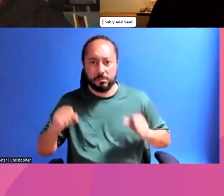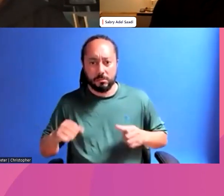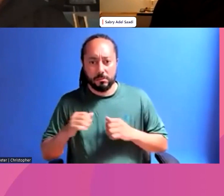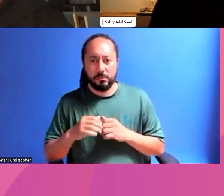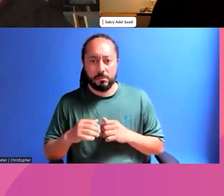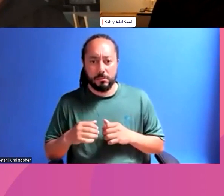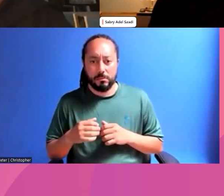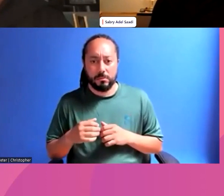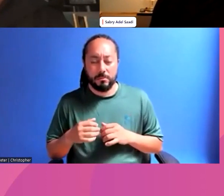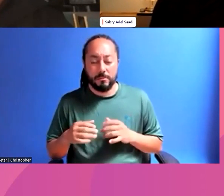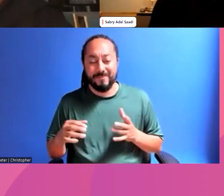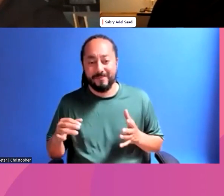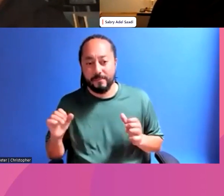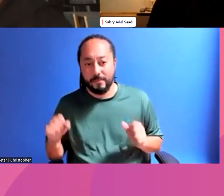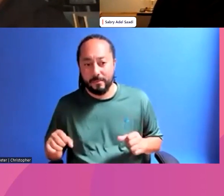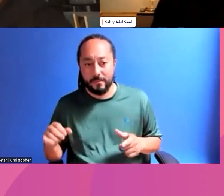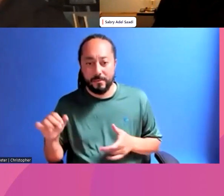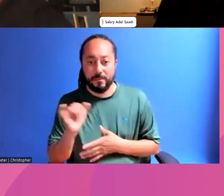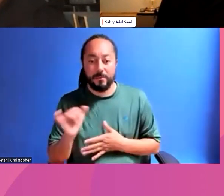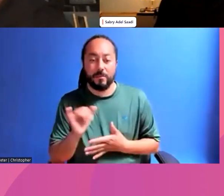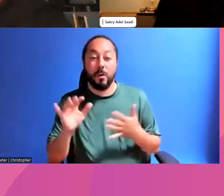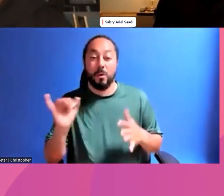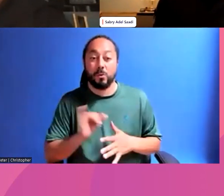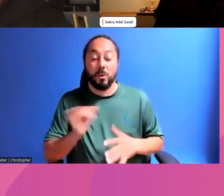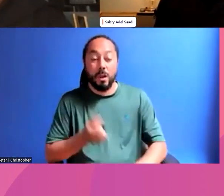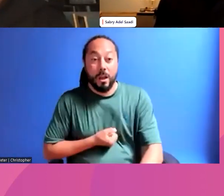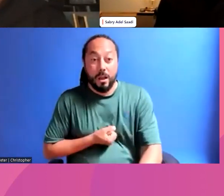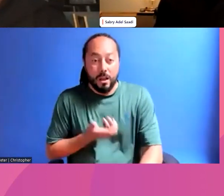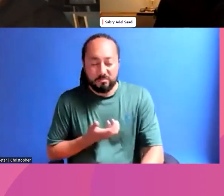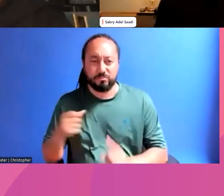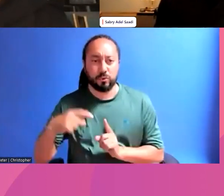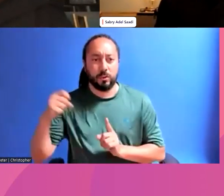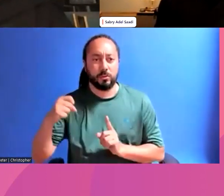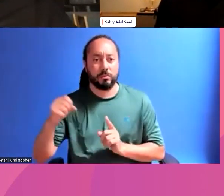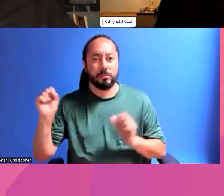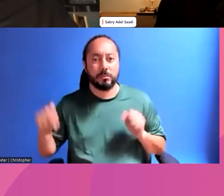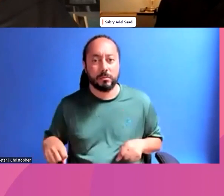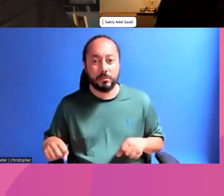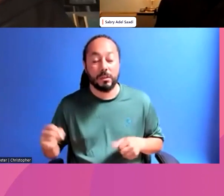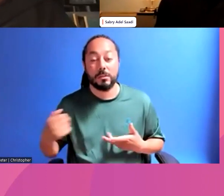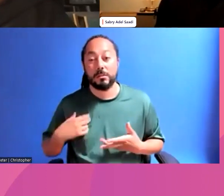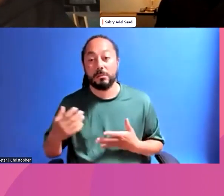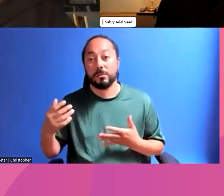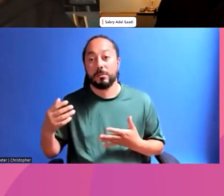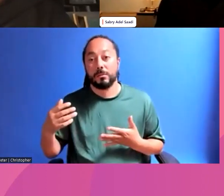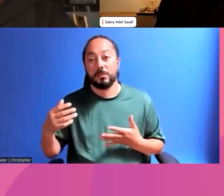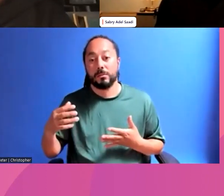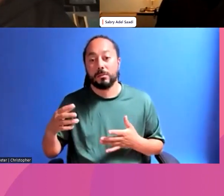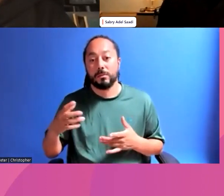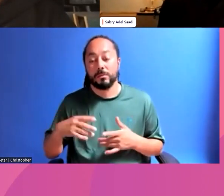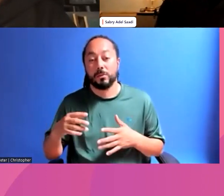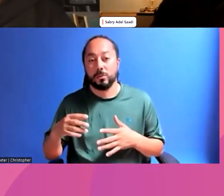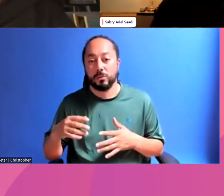of, full of triggers, I would say, is what we kind of call them today, where, there's some